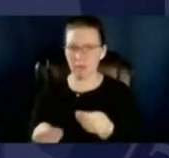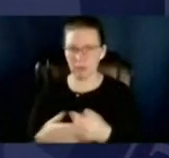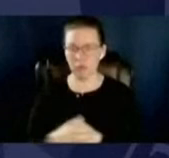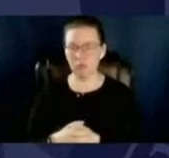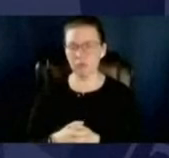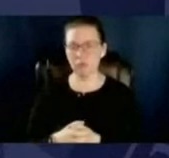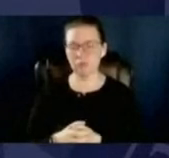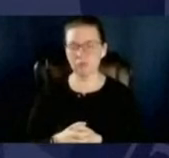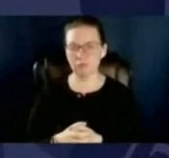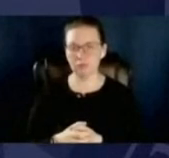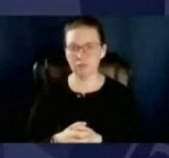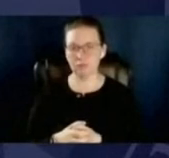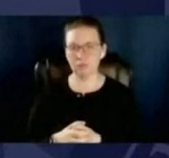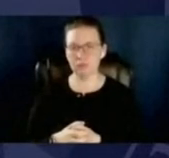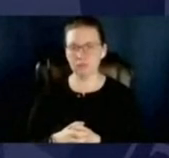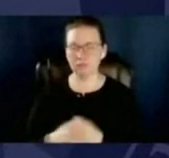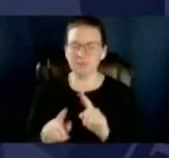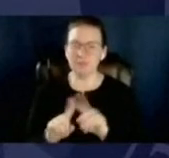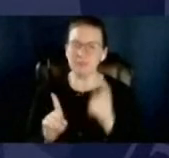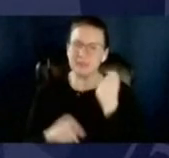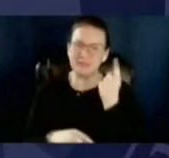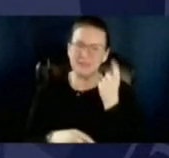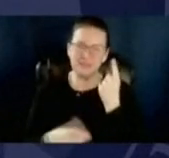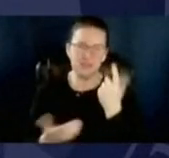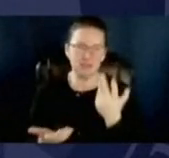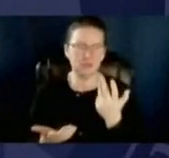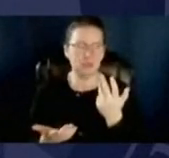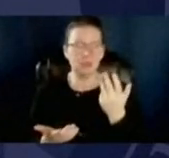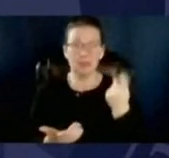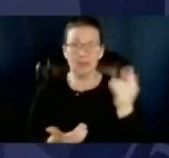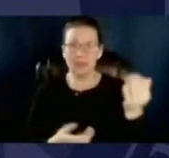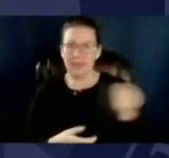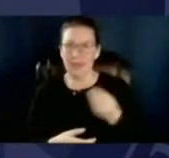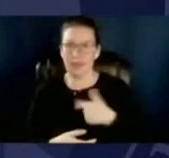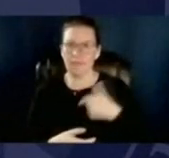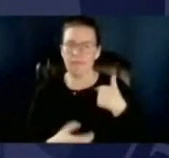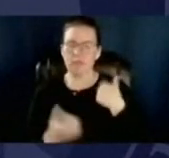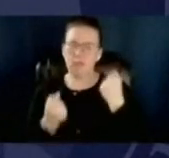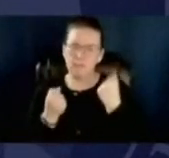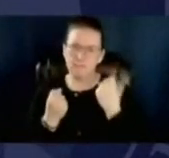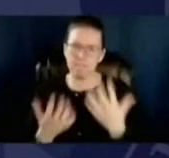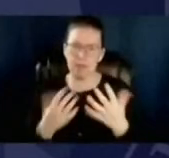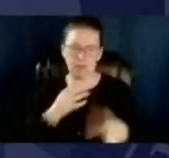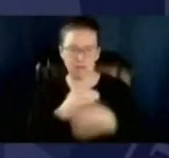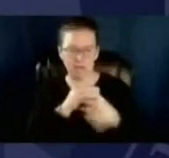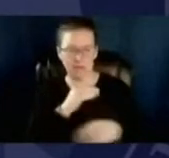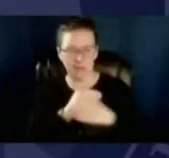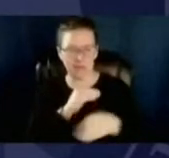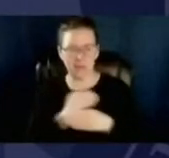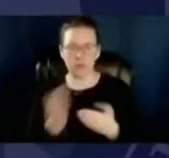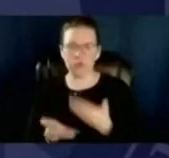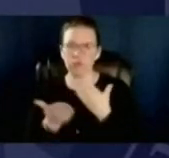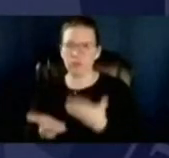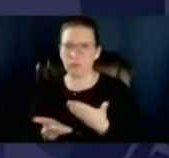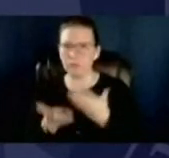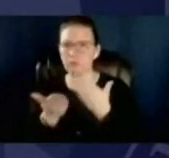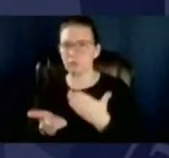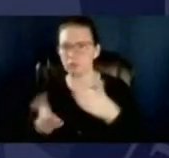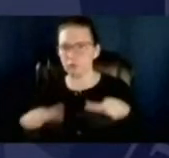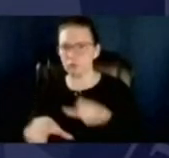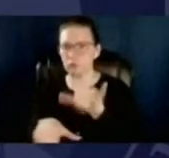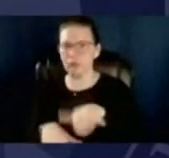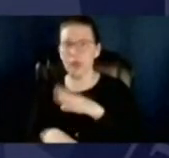but there are many additional recommendations that I would hope to